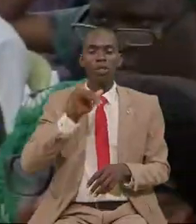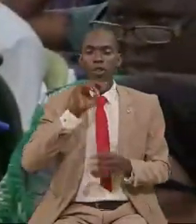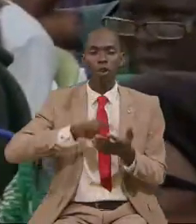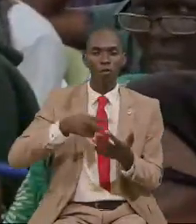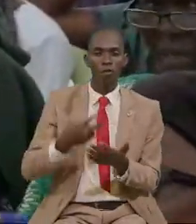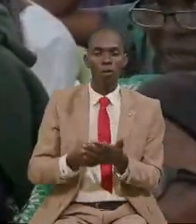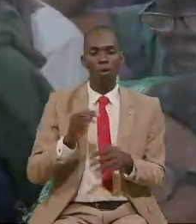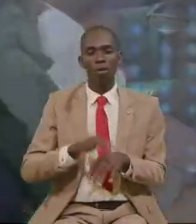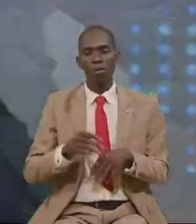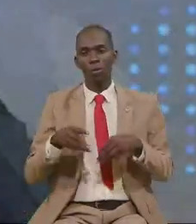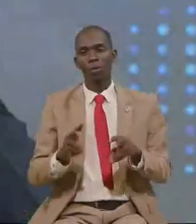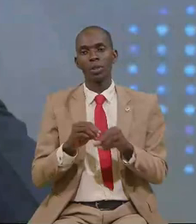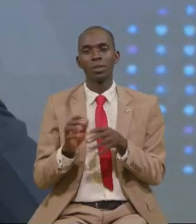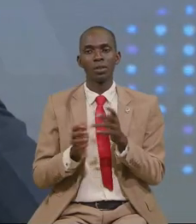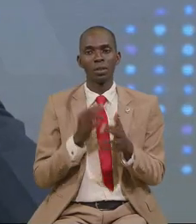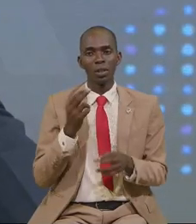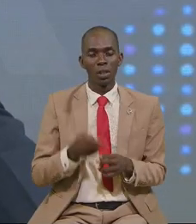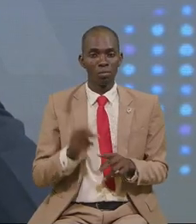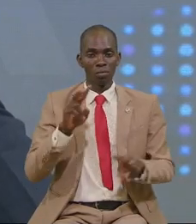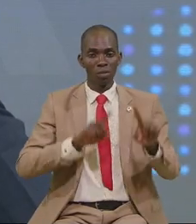will not fall before Satan.